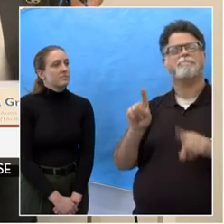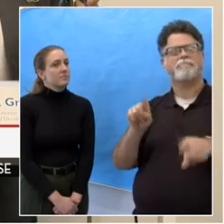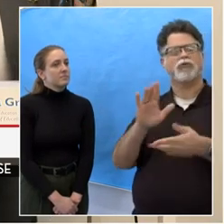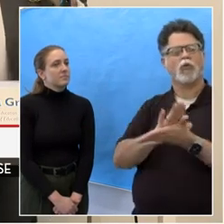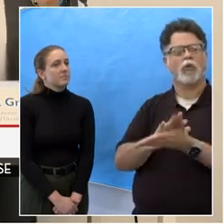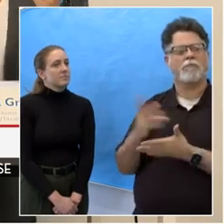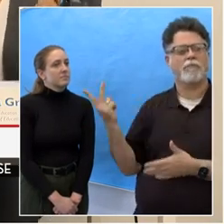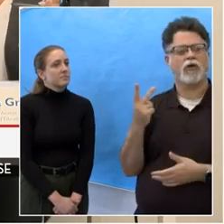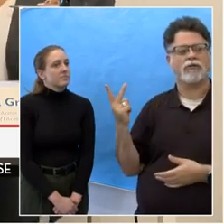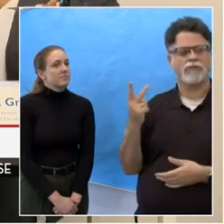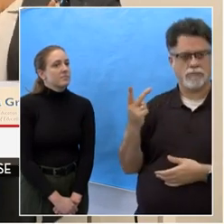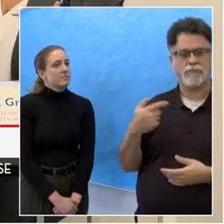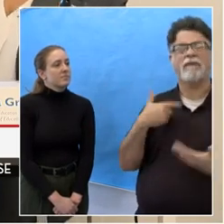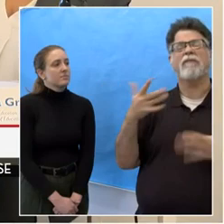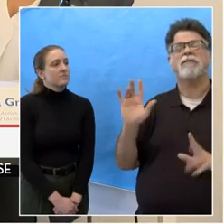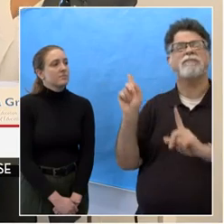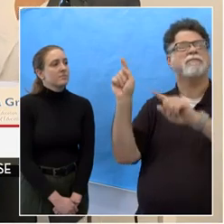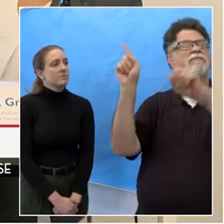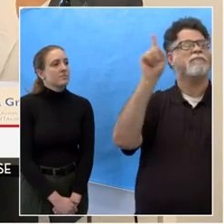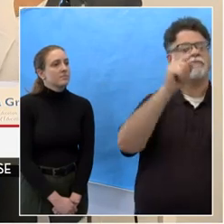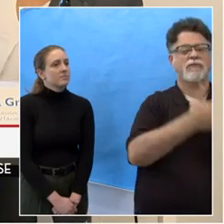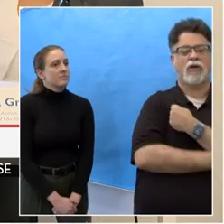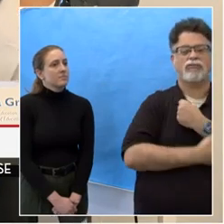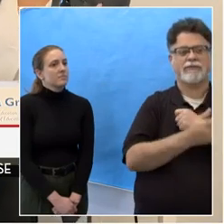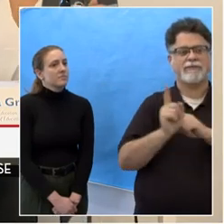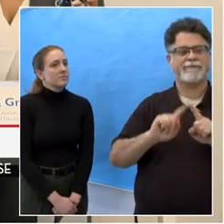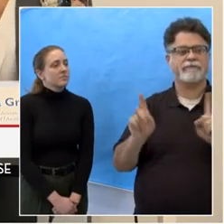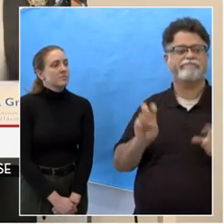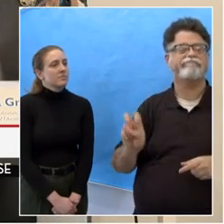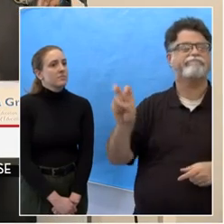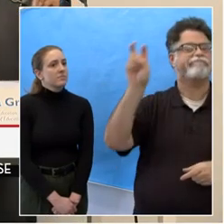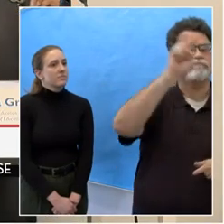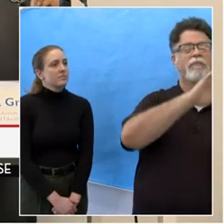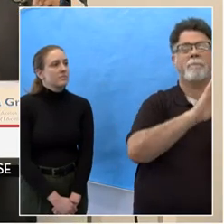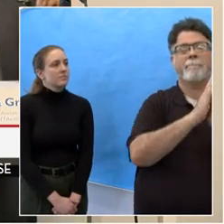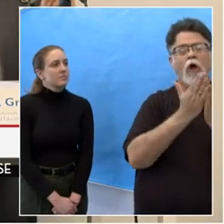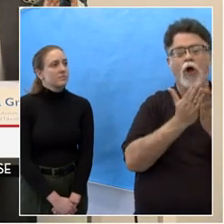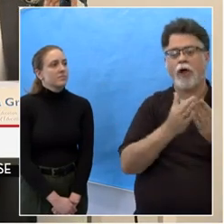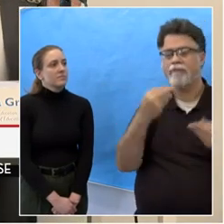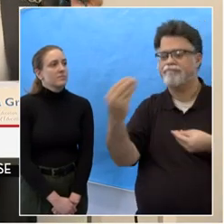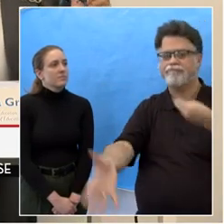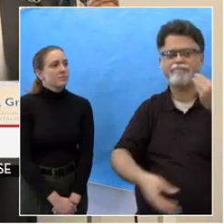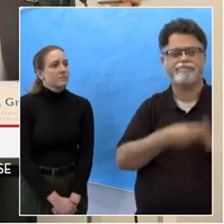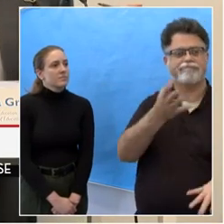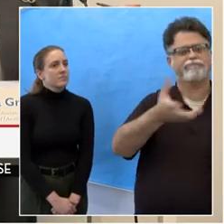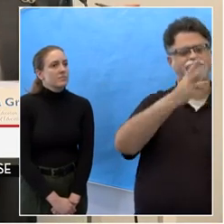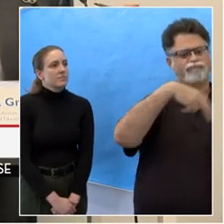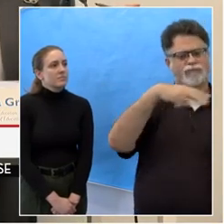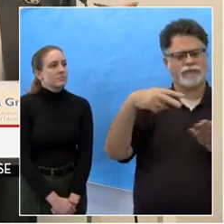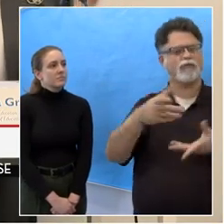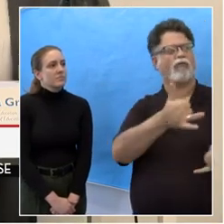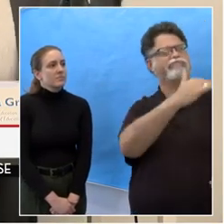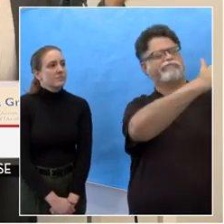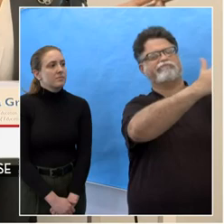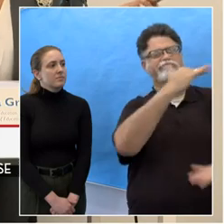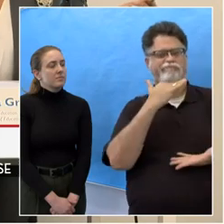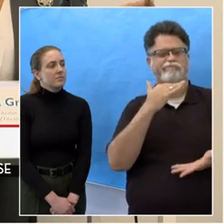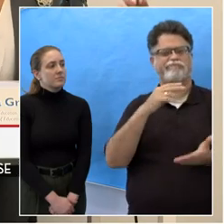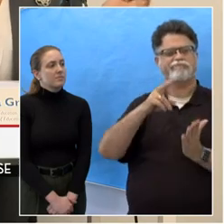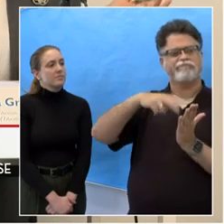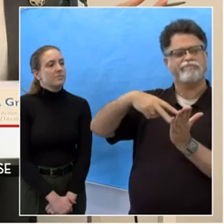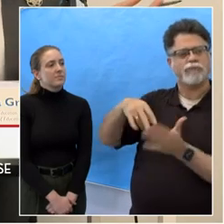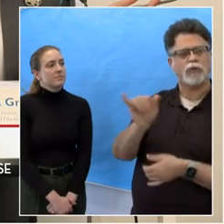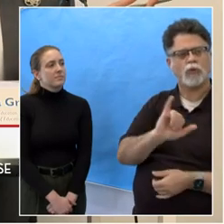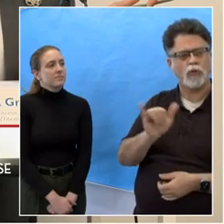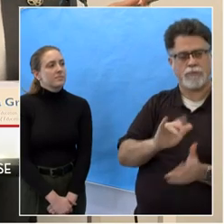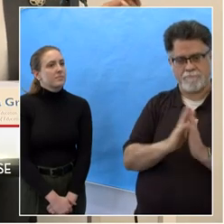saw versions of myself, or even these little books behind us. They serve as doors and mirrors, windows and mirrors for